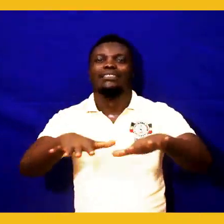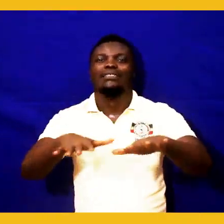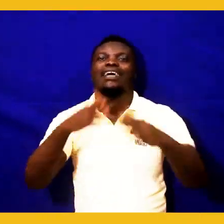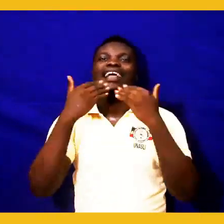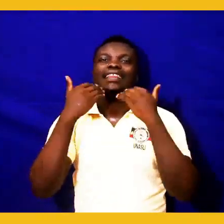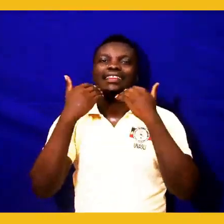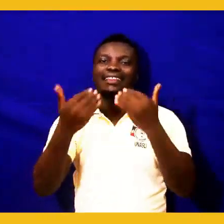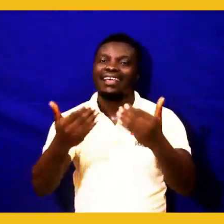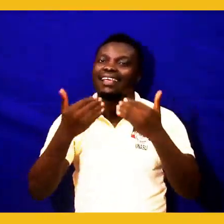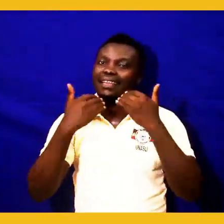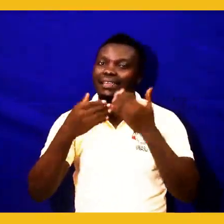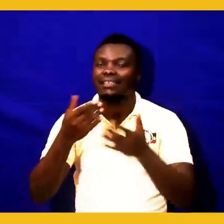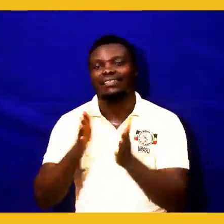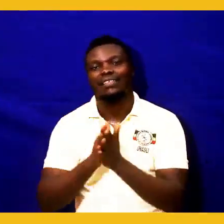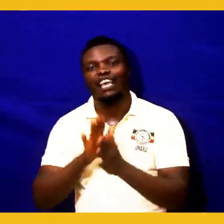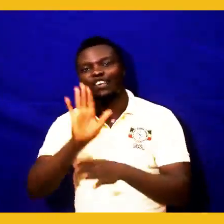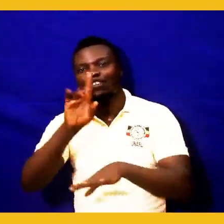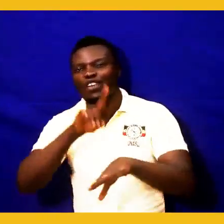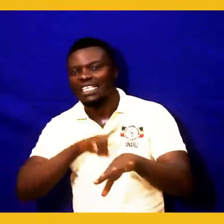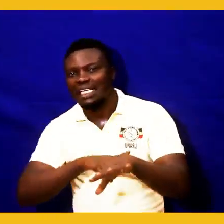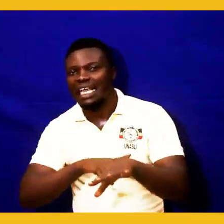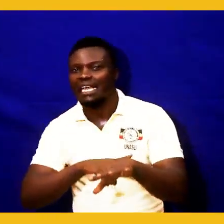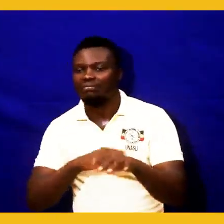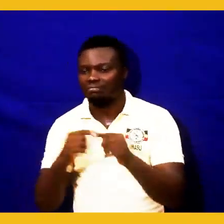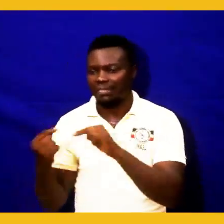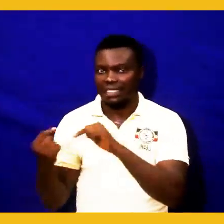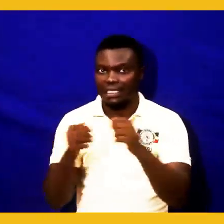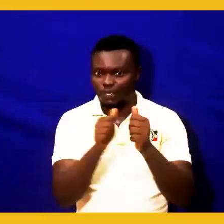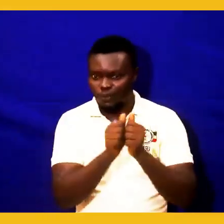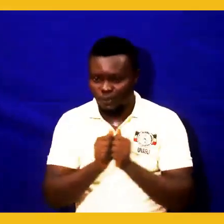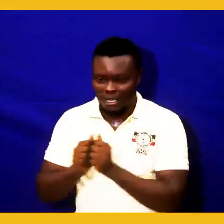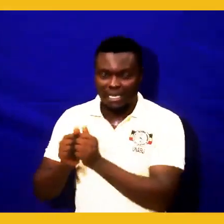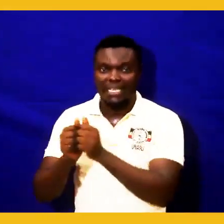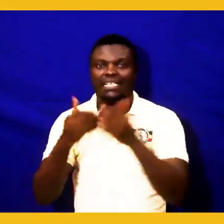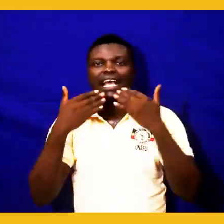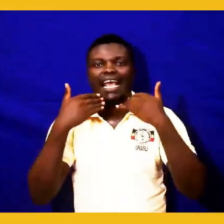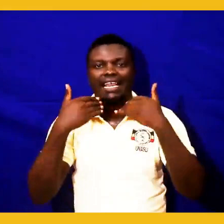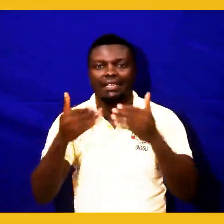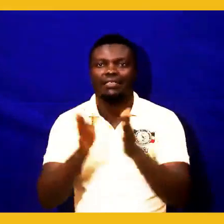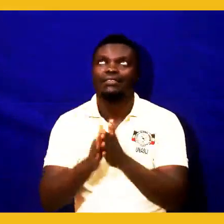stay blessed. Thank you for the time you have spent